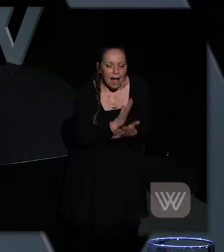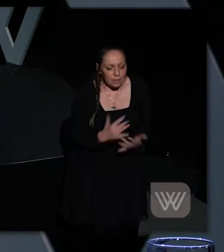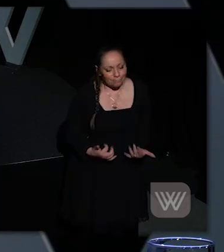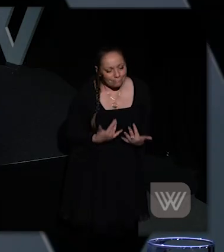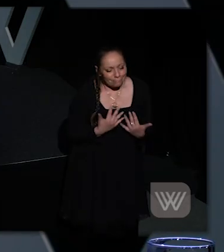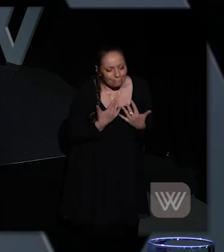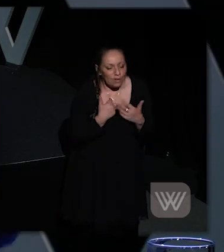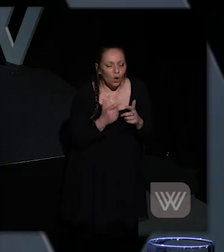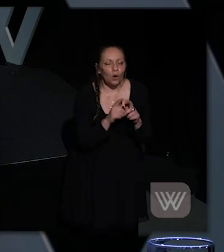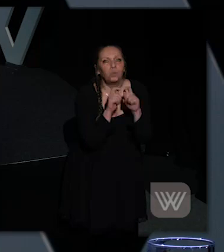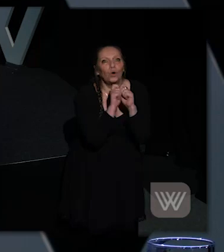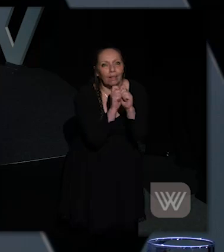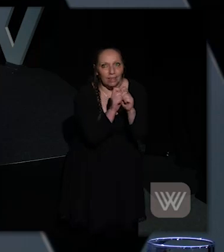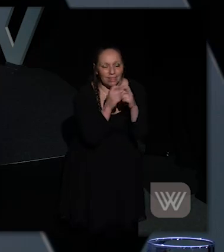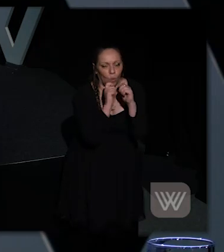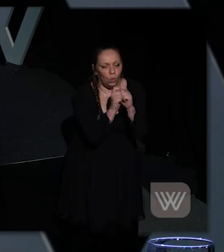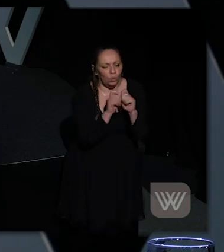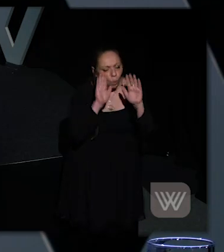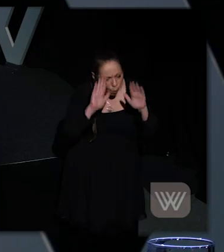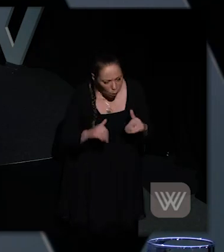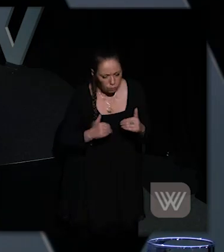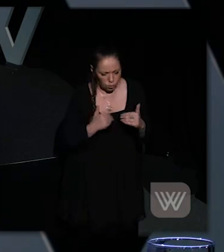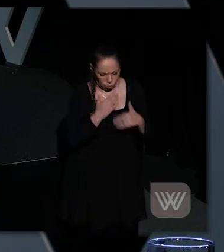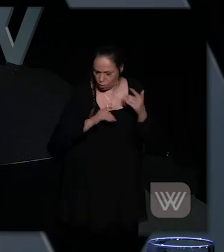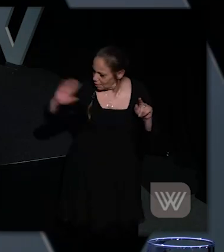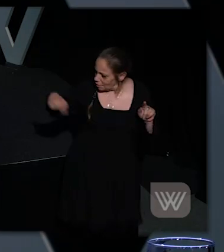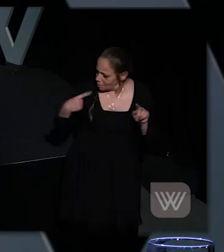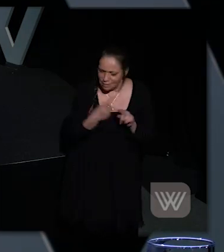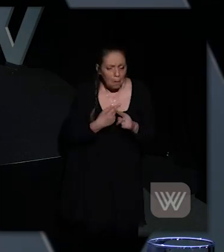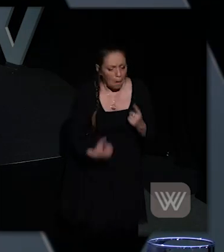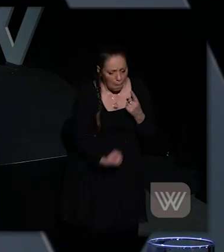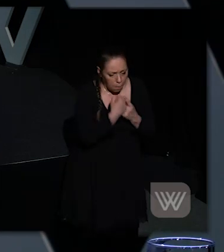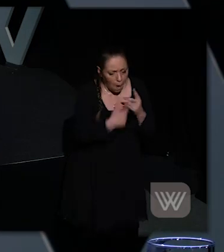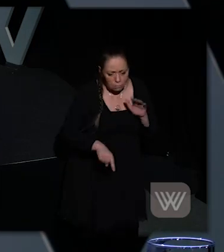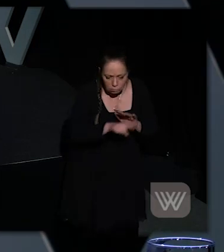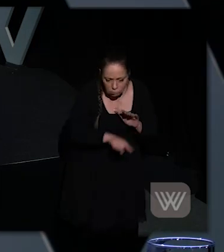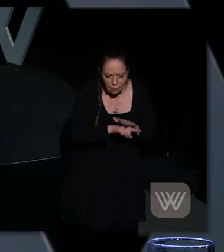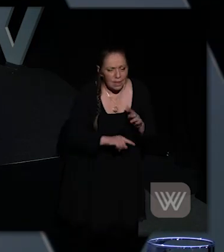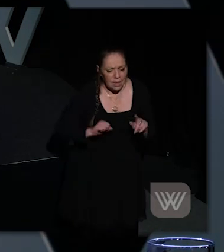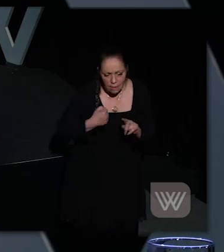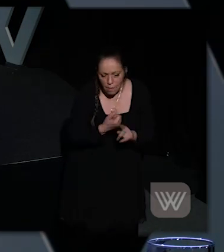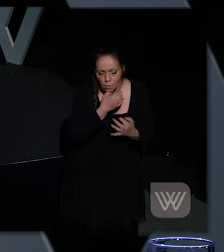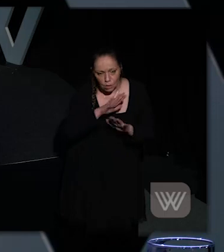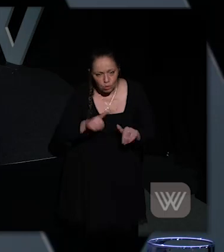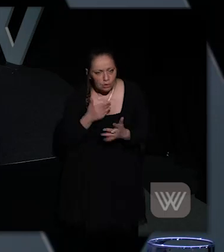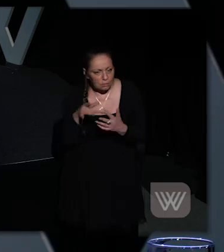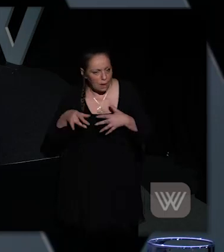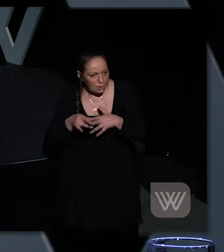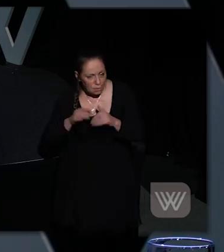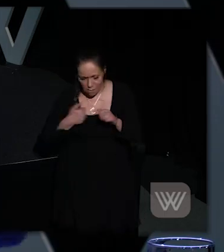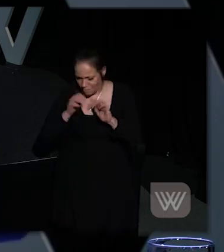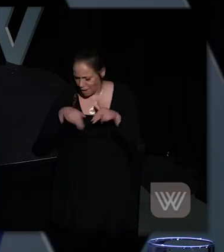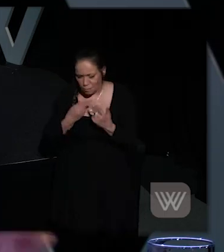it. This terrible process of writing that had a huge impact on me, on my children, on my husband, on my family, you